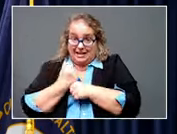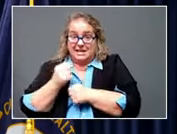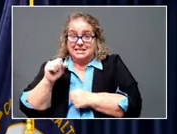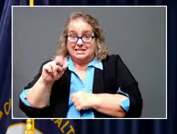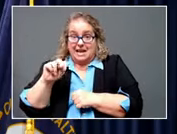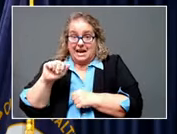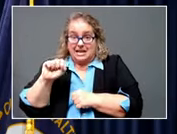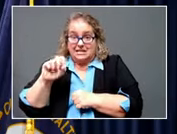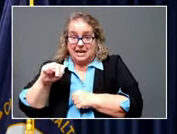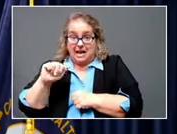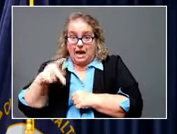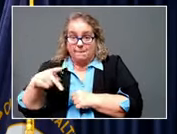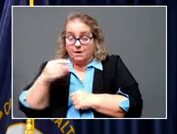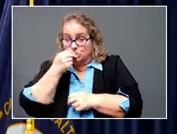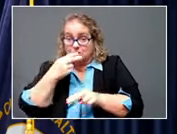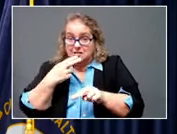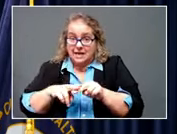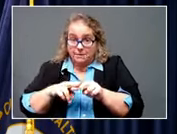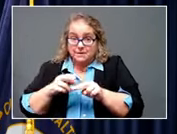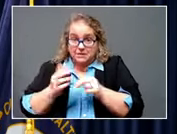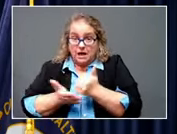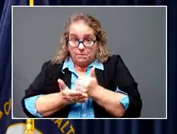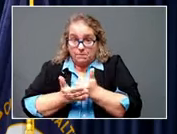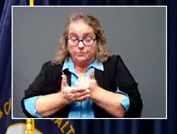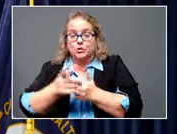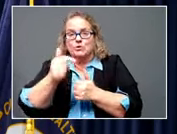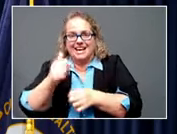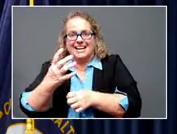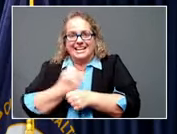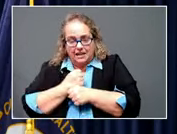can request your benefit replacement by calling